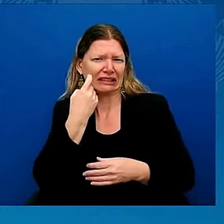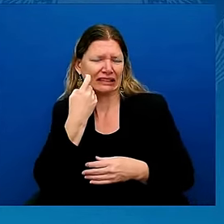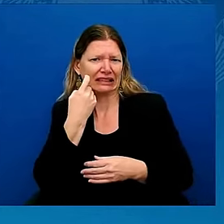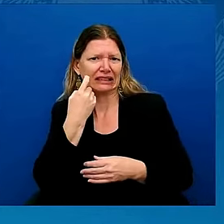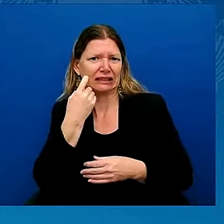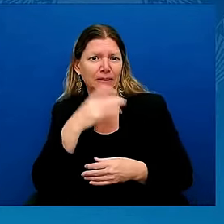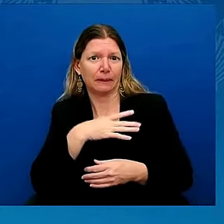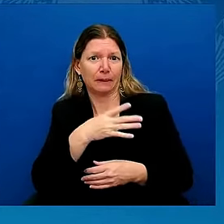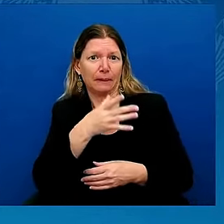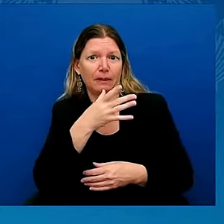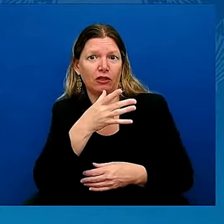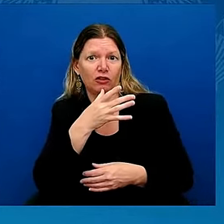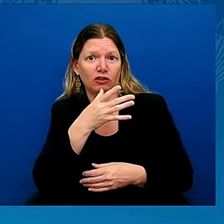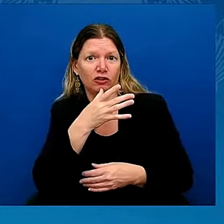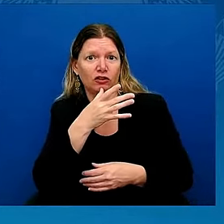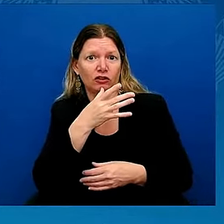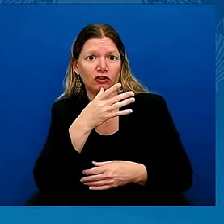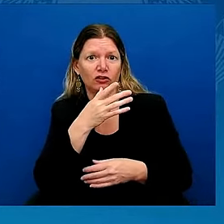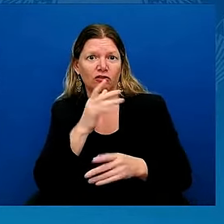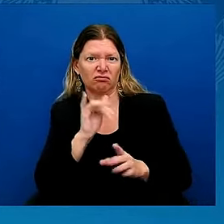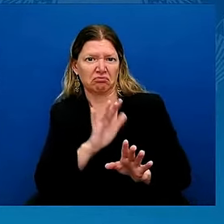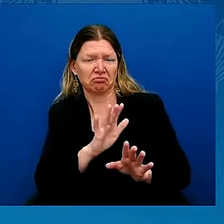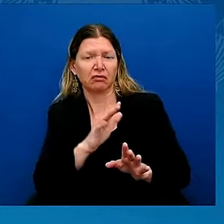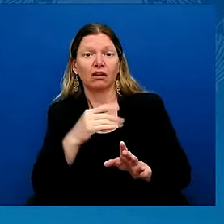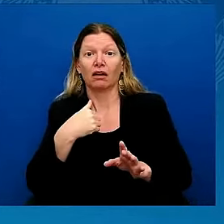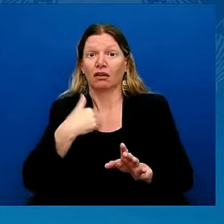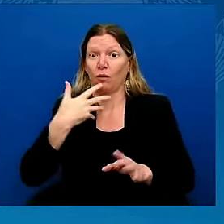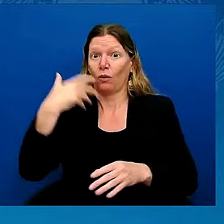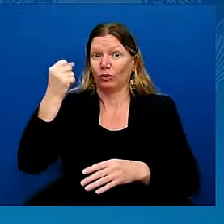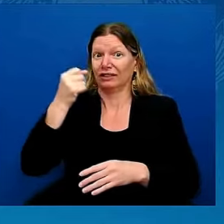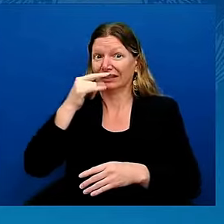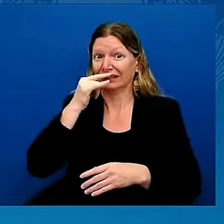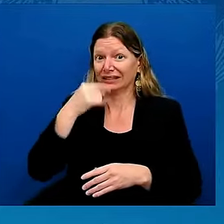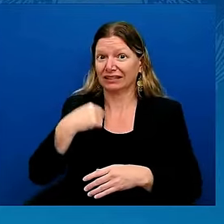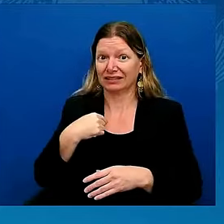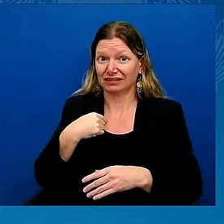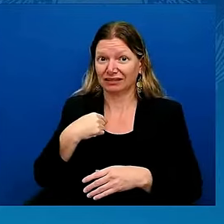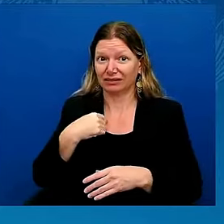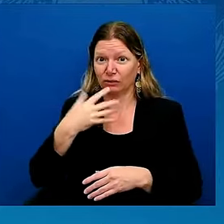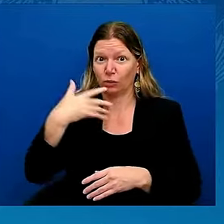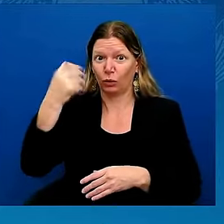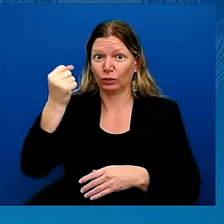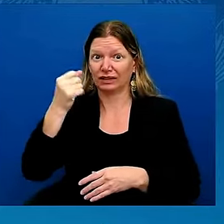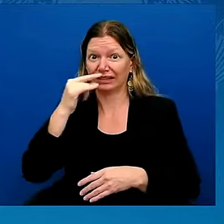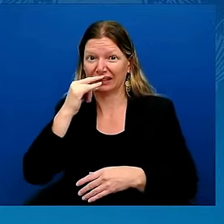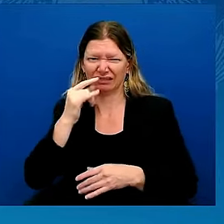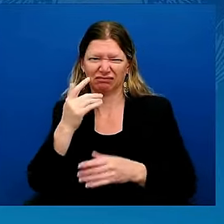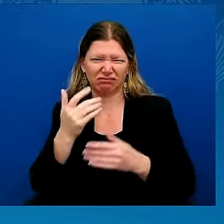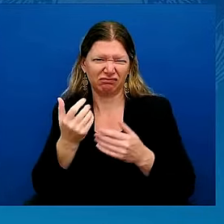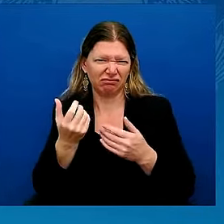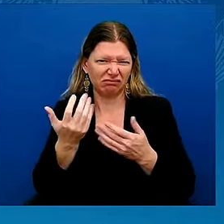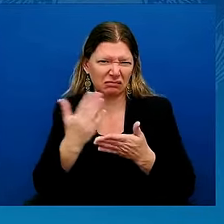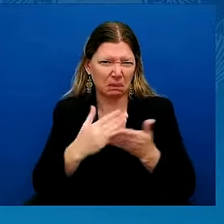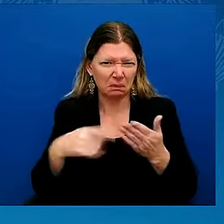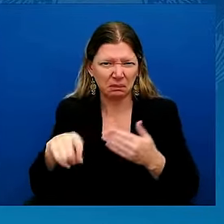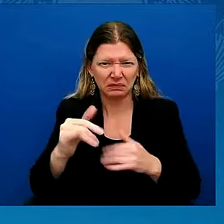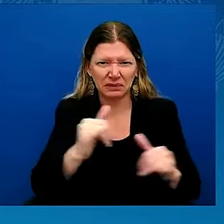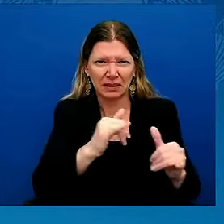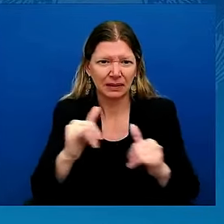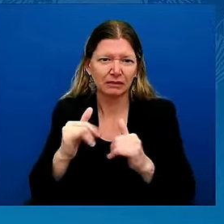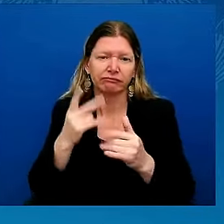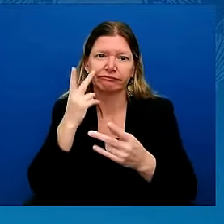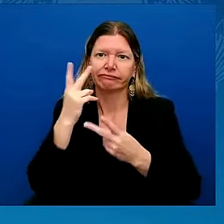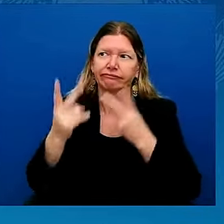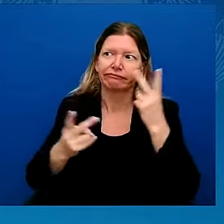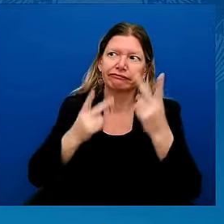child. And as the eldest child, those of us who are, you know, you see a lot of things in terms of what your parents go through. And I